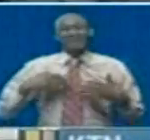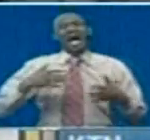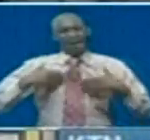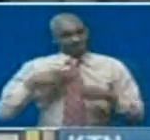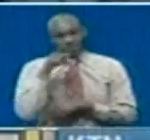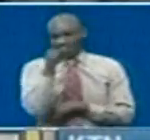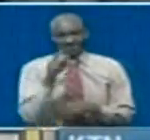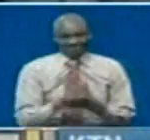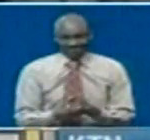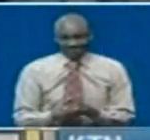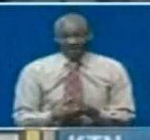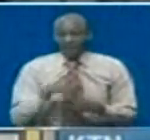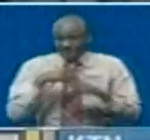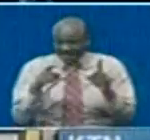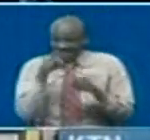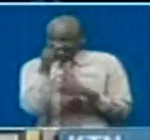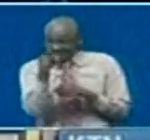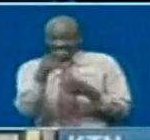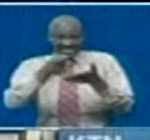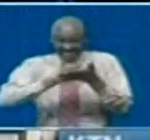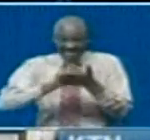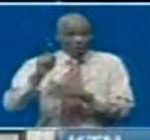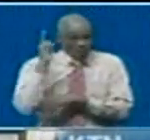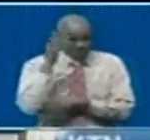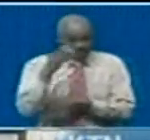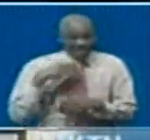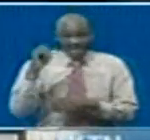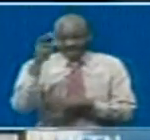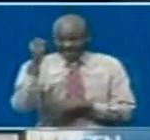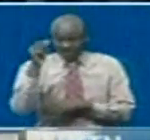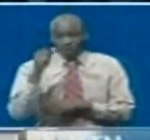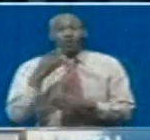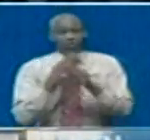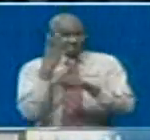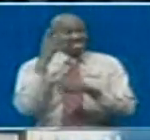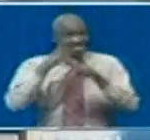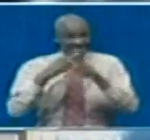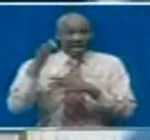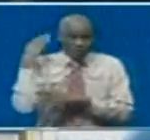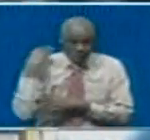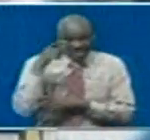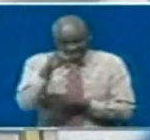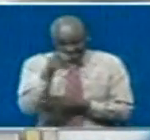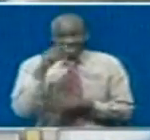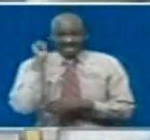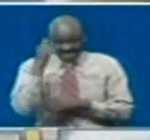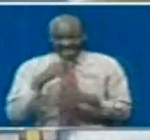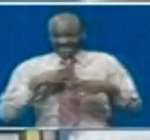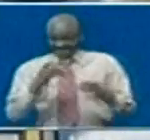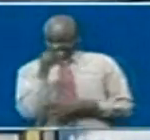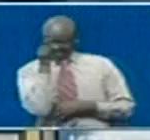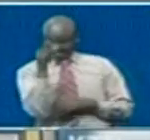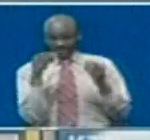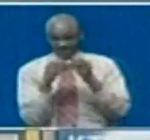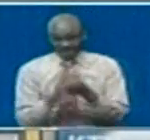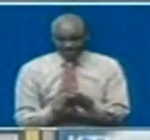about. But it is the deal signed into law by Clinton 14 years ago that is at the heart of Kenya's interest in this